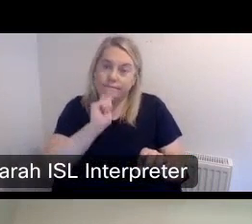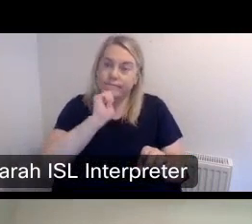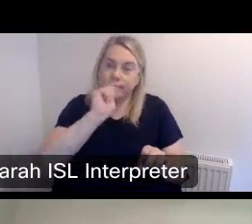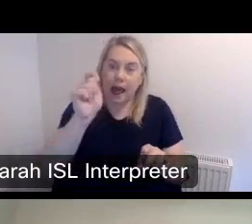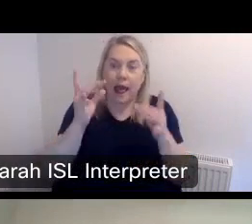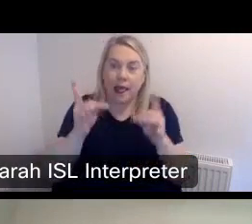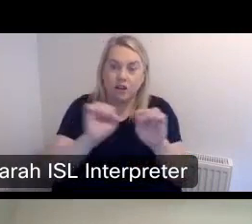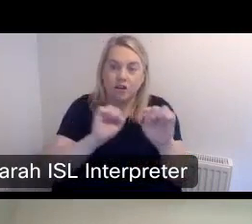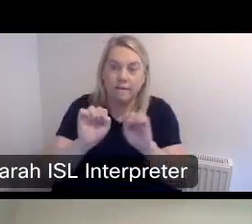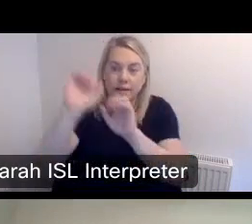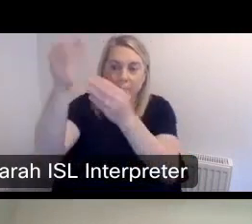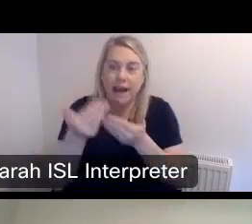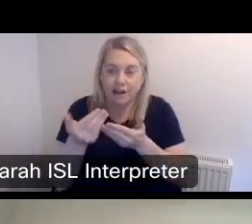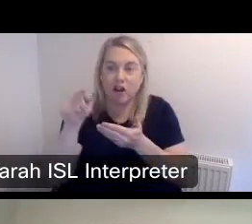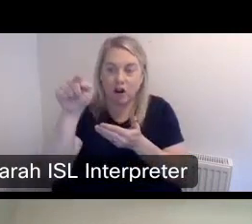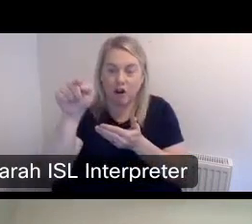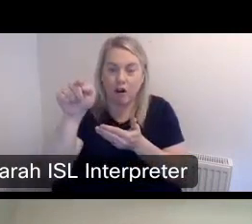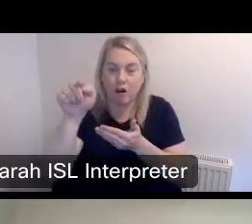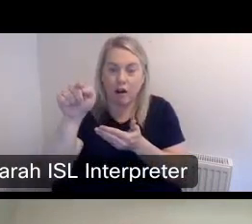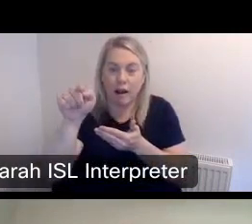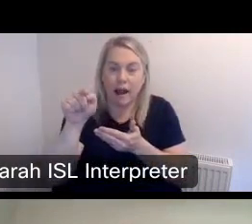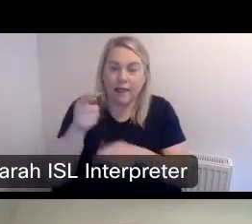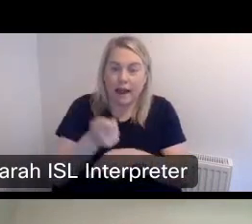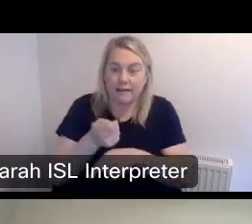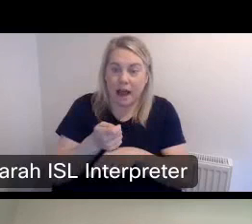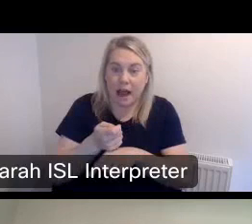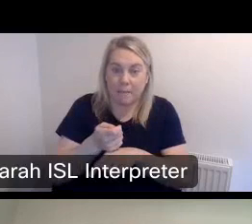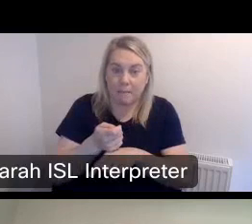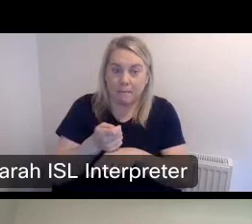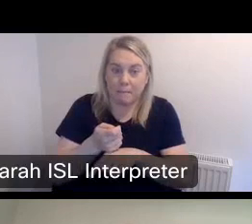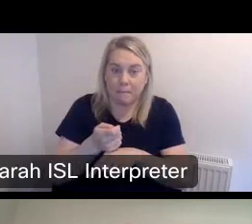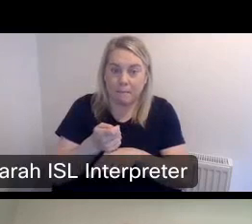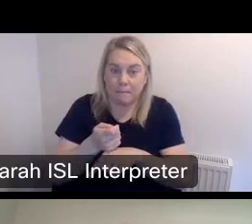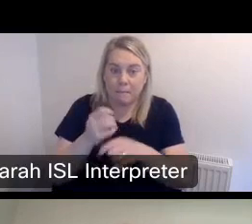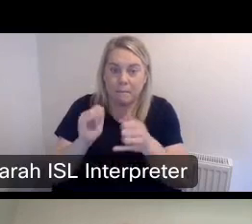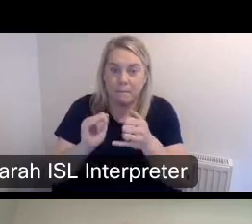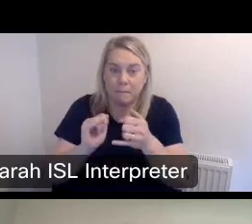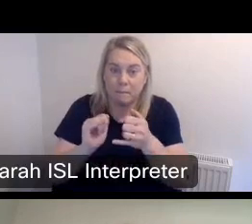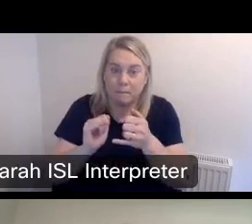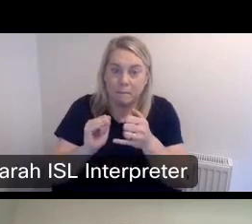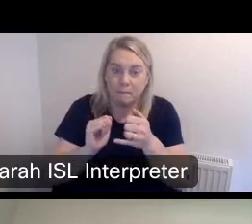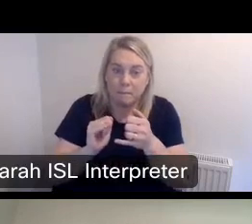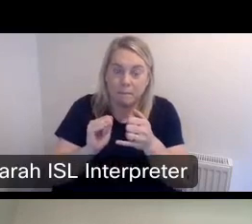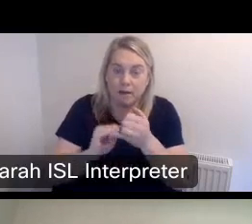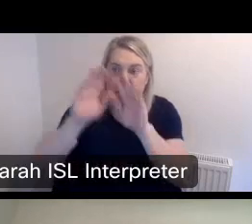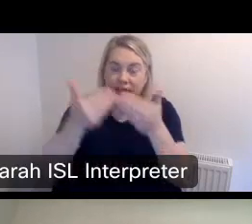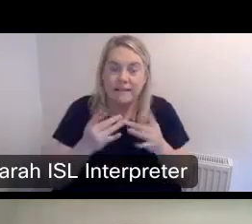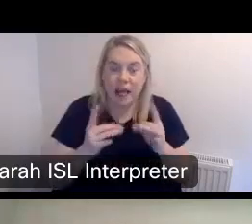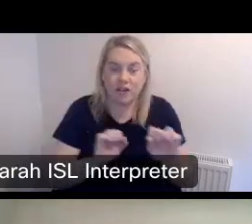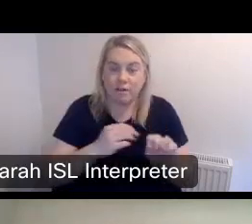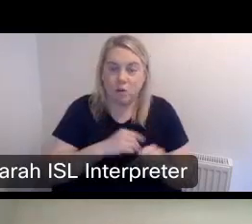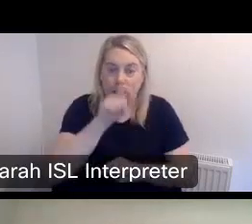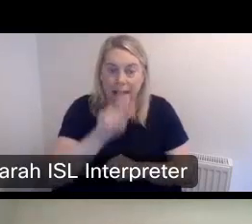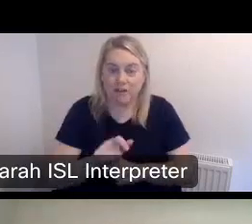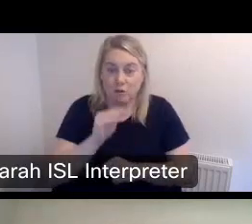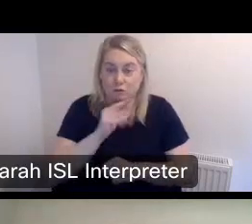service provider, which is at the time he or she has formed the opinion, providing the health service to the patient. So the message from us has